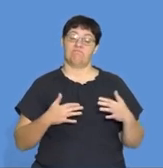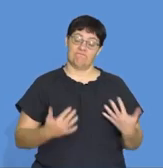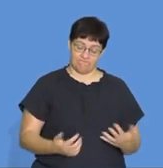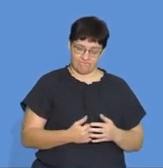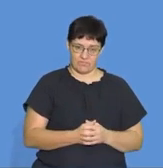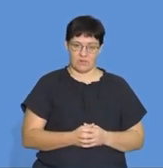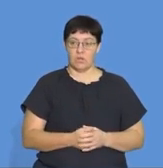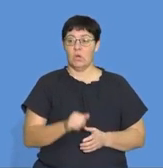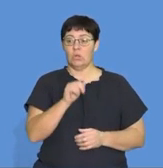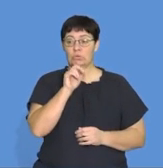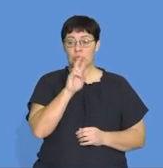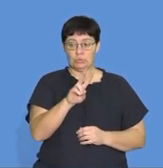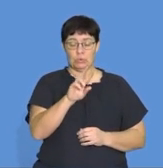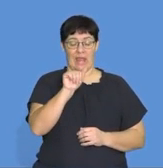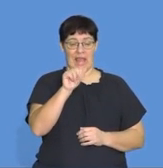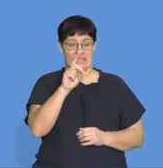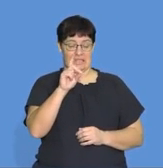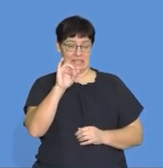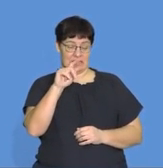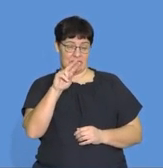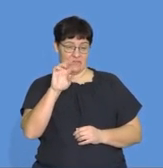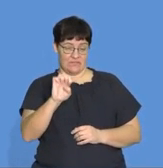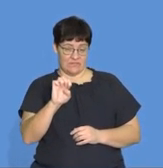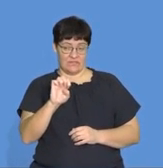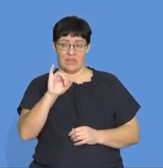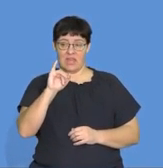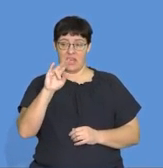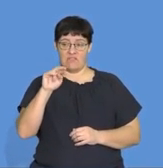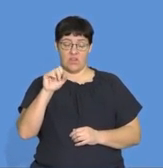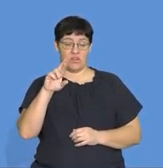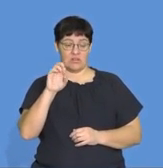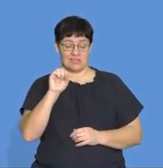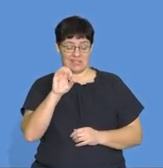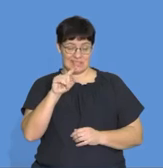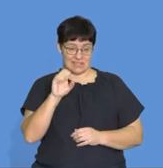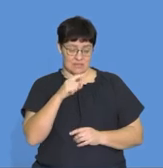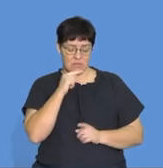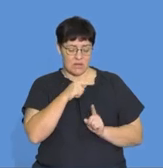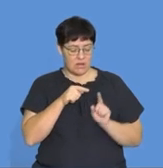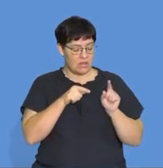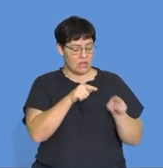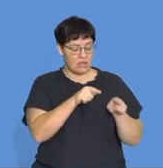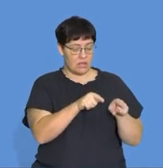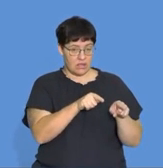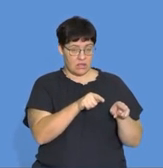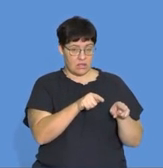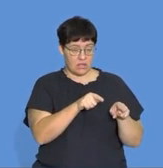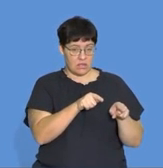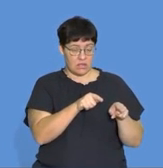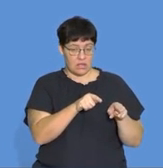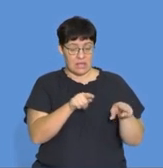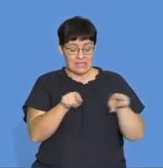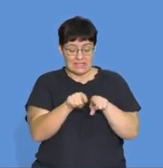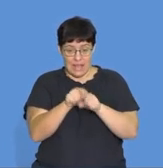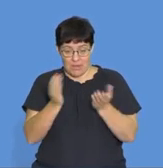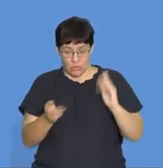So when two additive inverses appear in the same equation, the sum is always